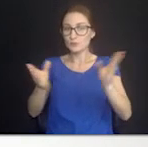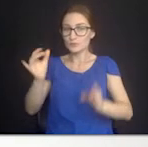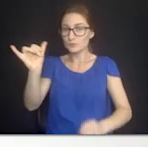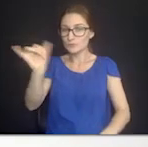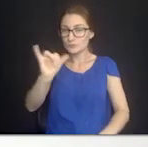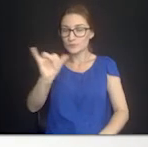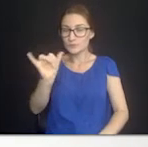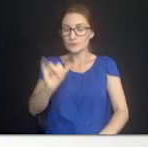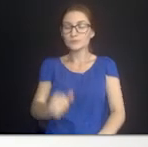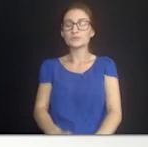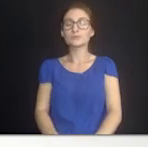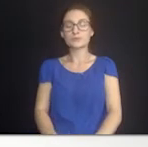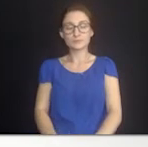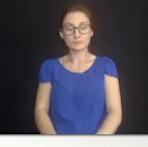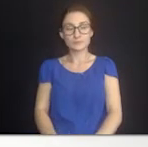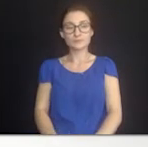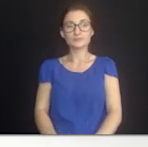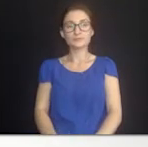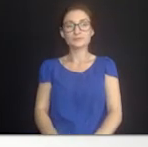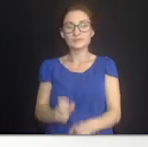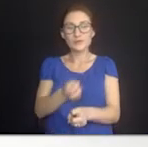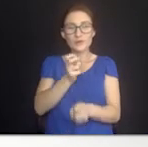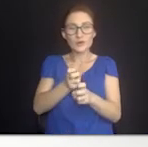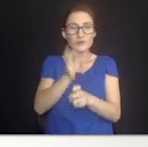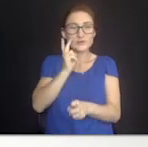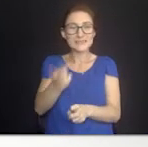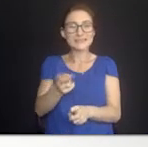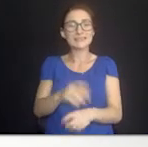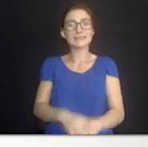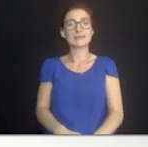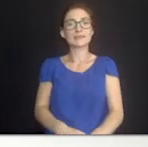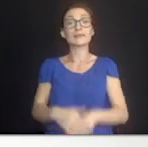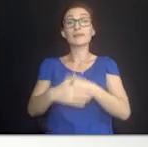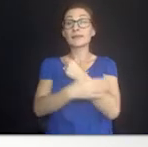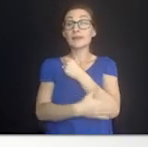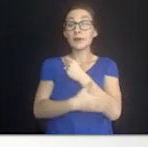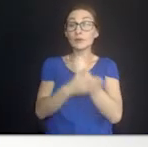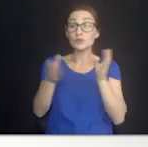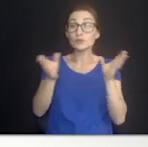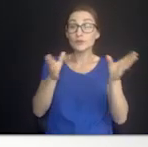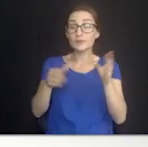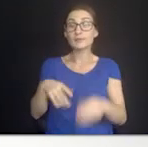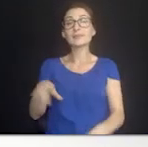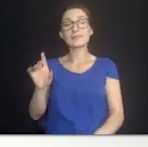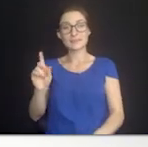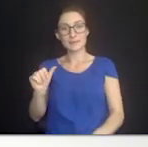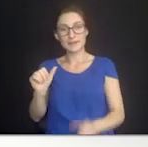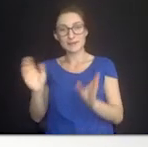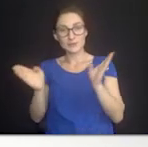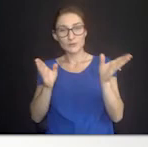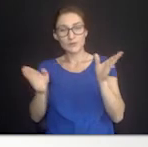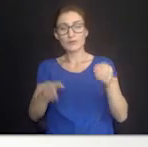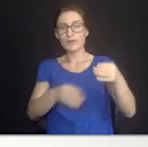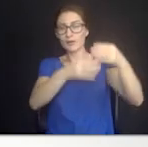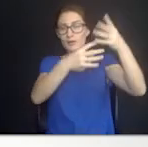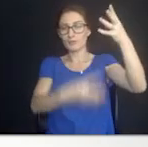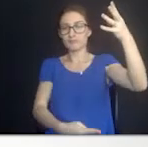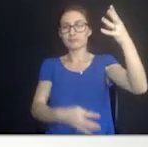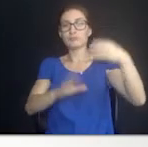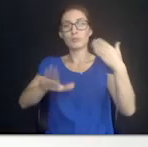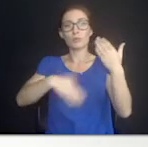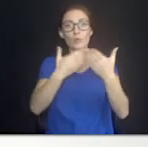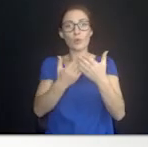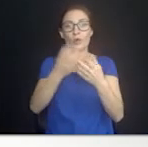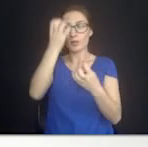served, and then it lets you know, it's so hard to see, counties and the disabilities served.